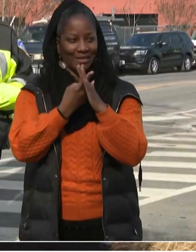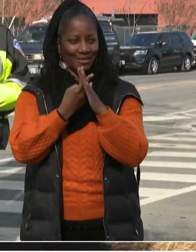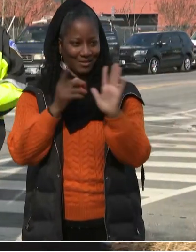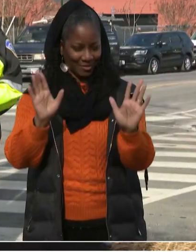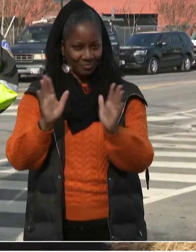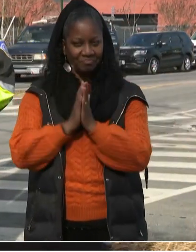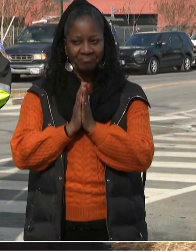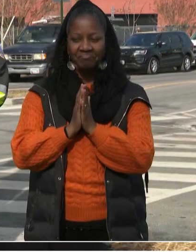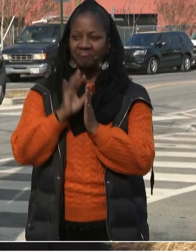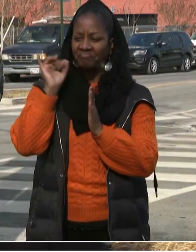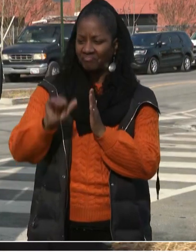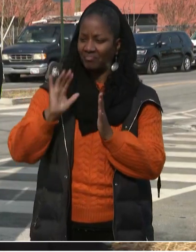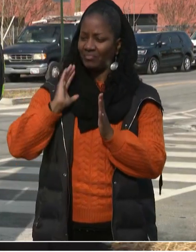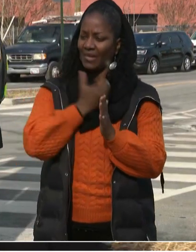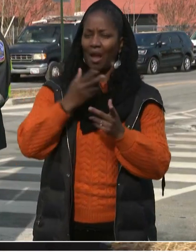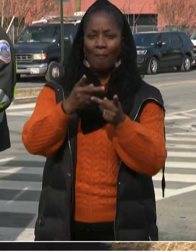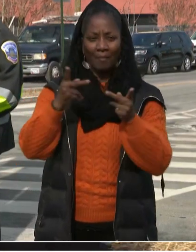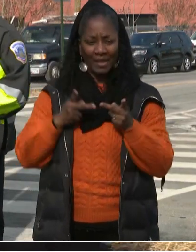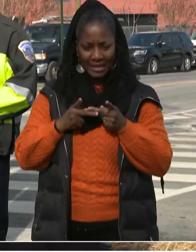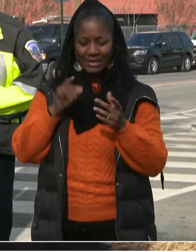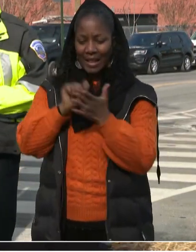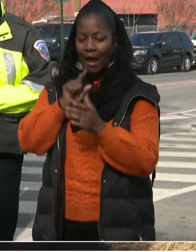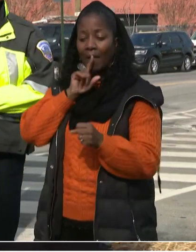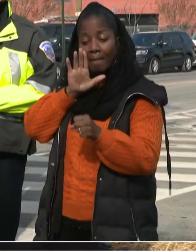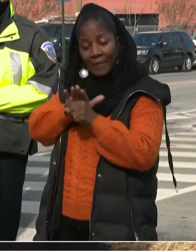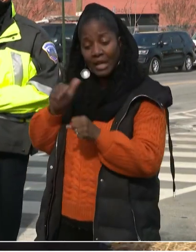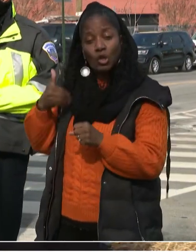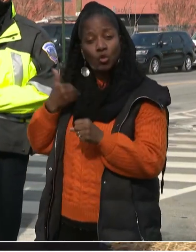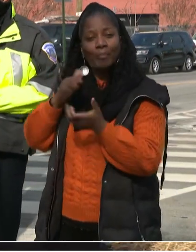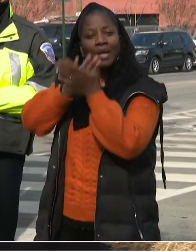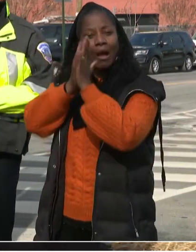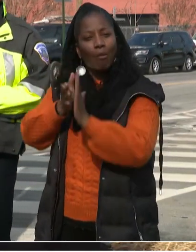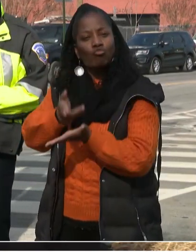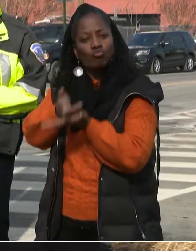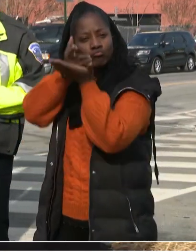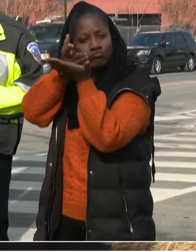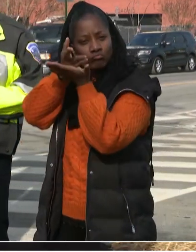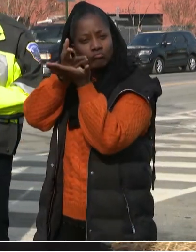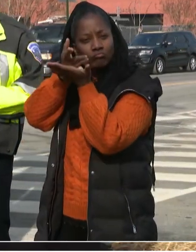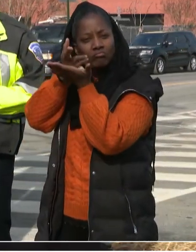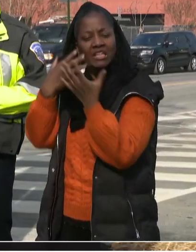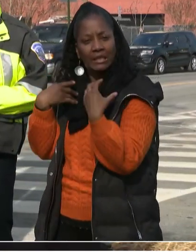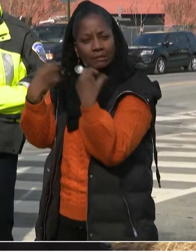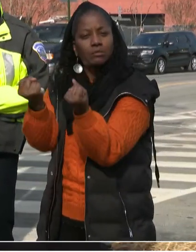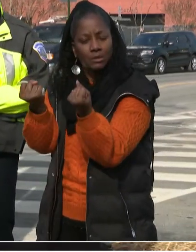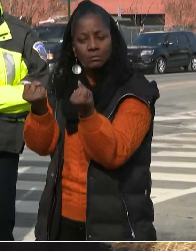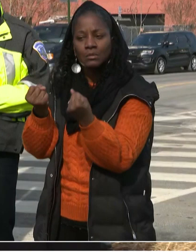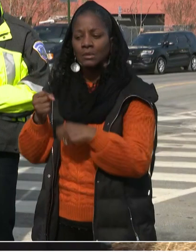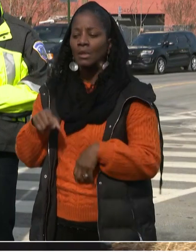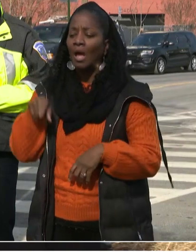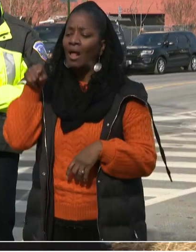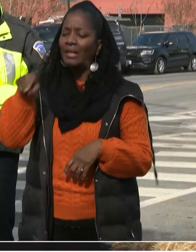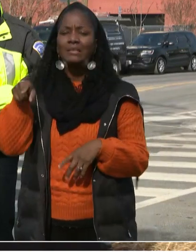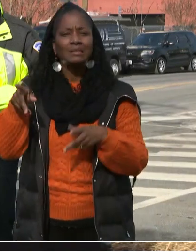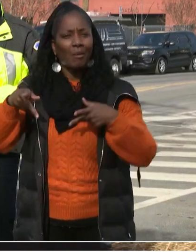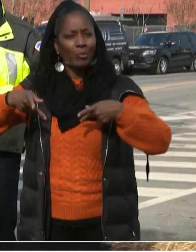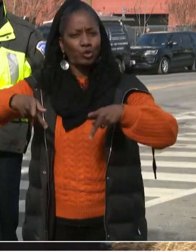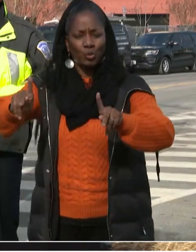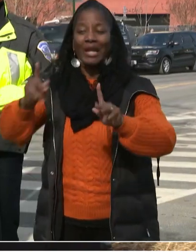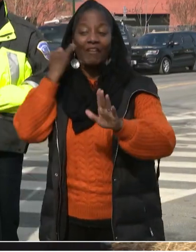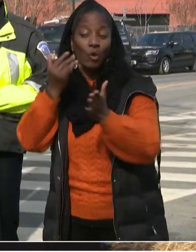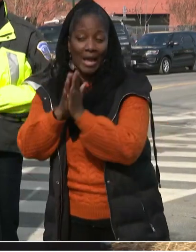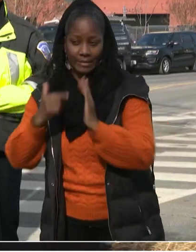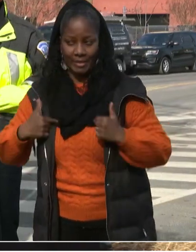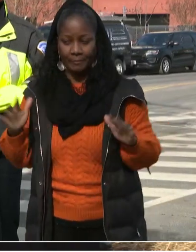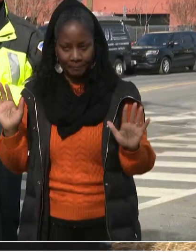our place where committed youth are rehabilitated. It is an opportunity, if you ask me, and this